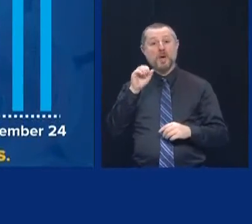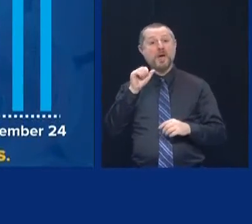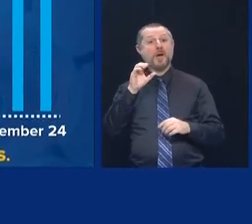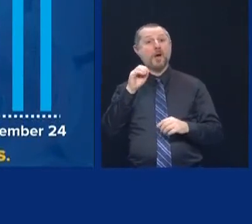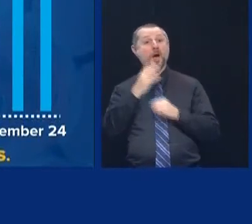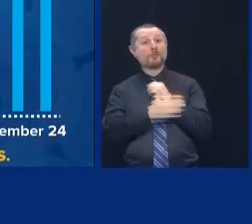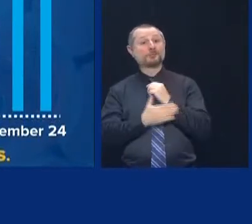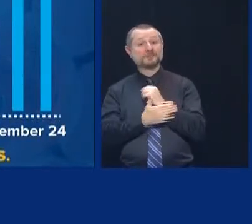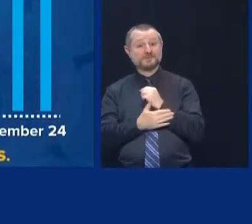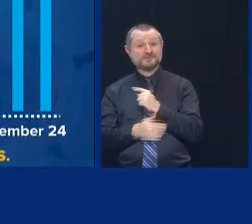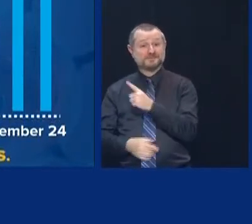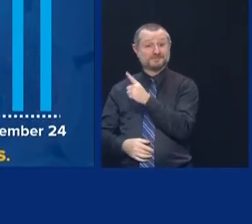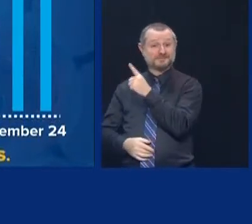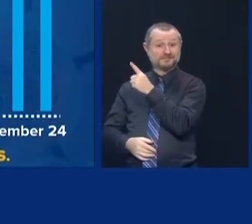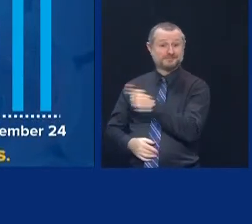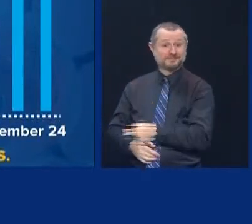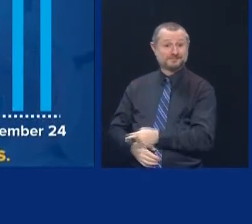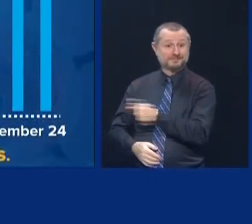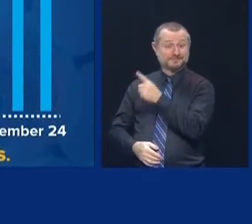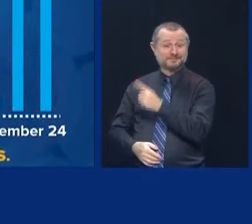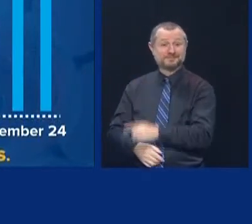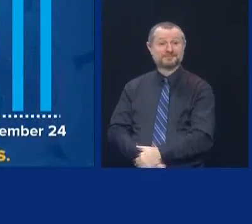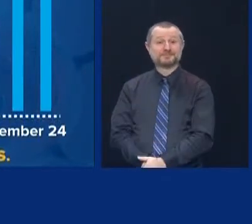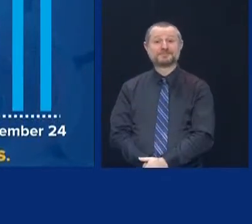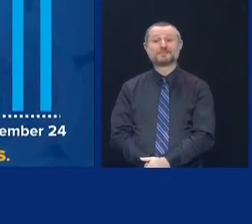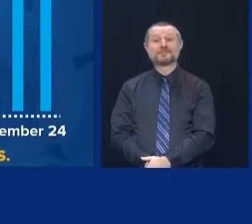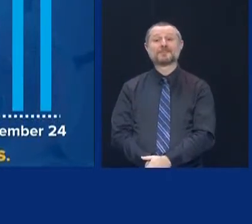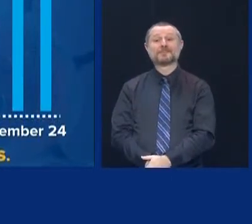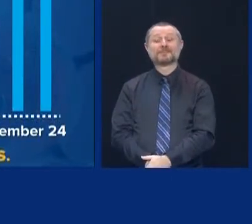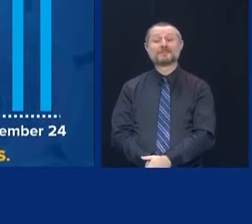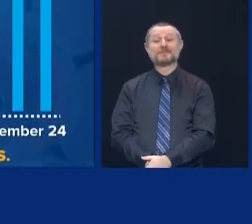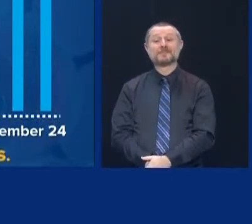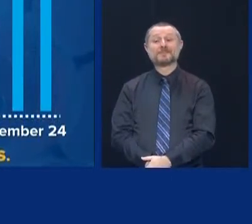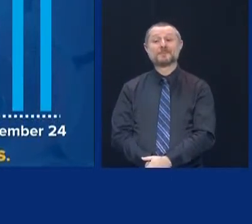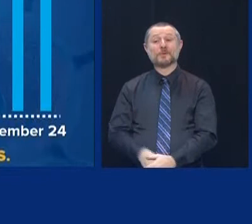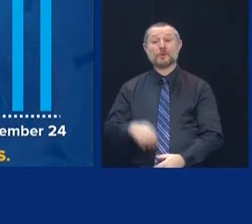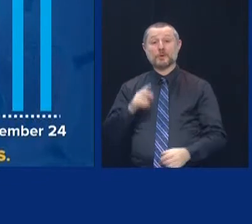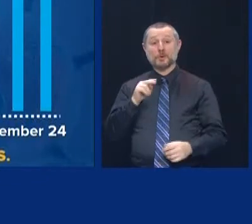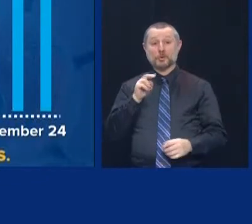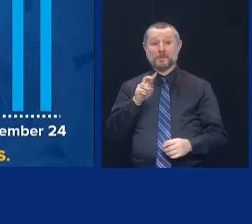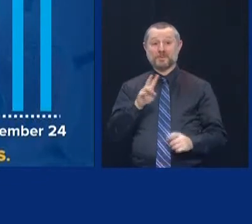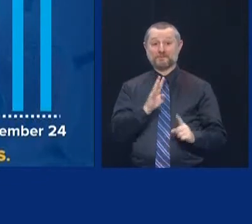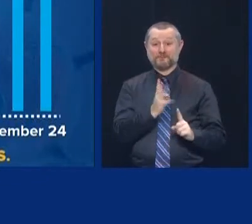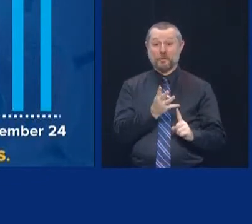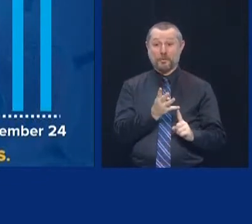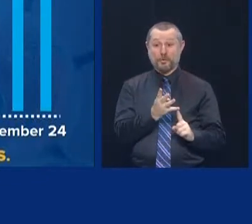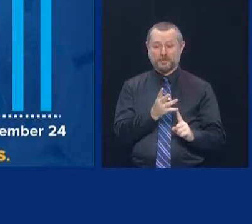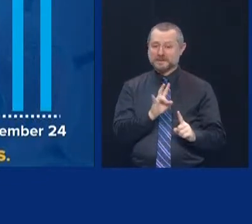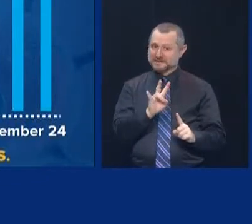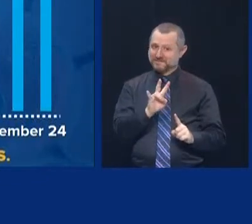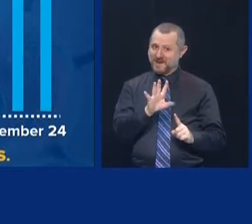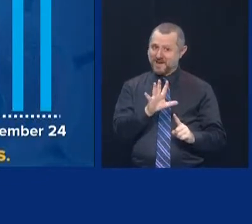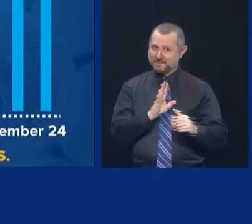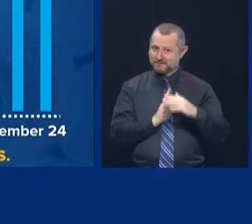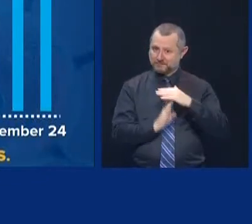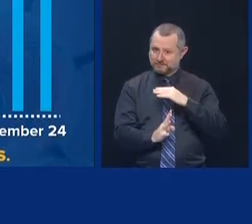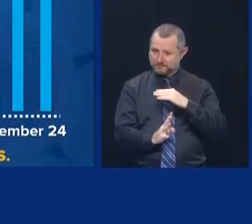You had 75 people hospitalized November 4th. You went to 268.